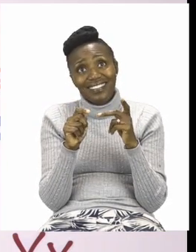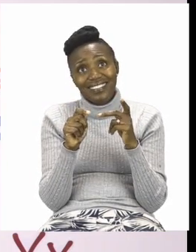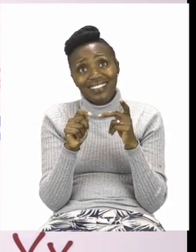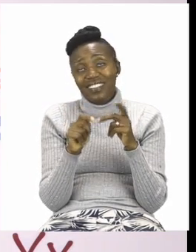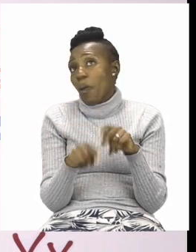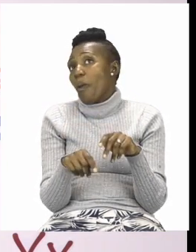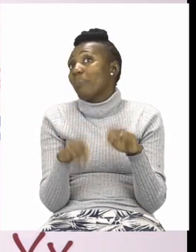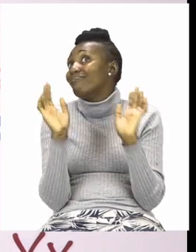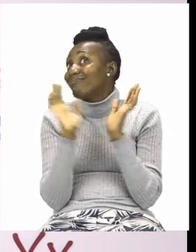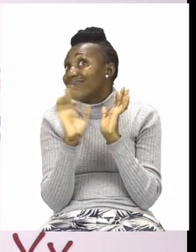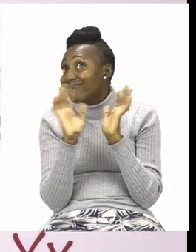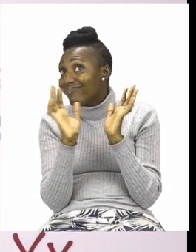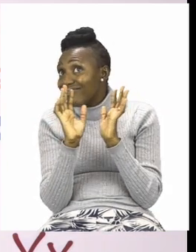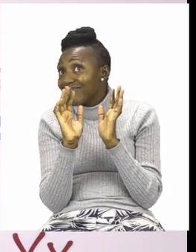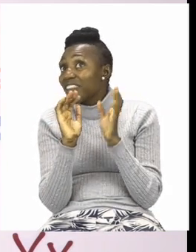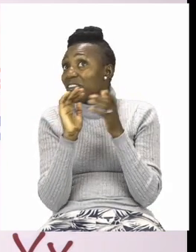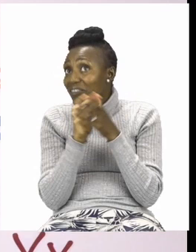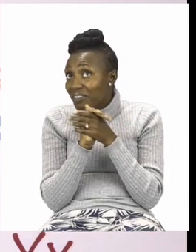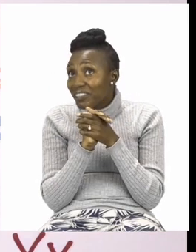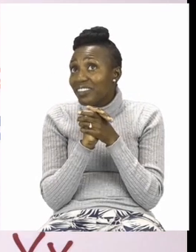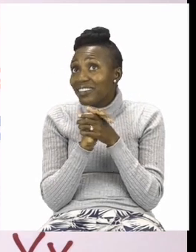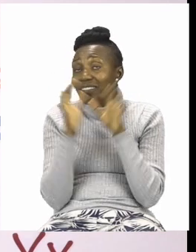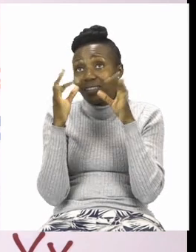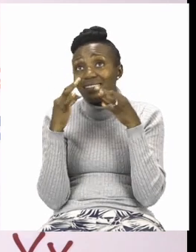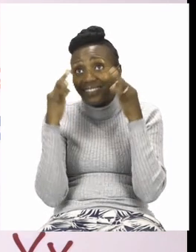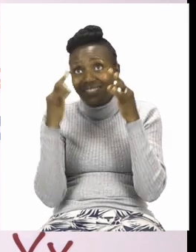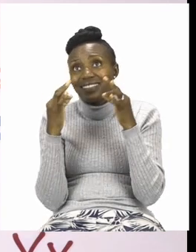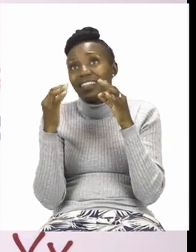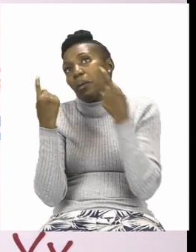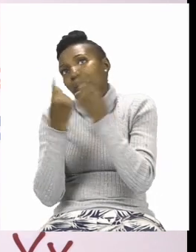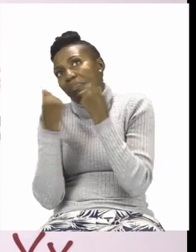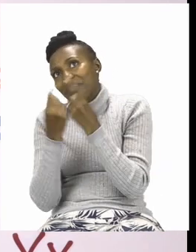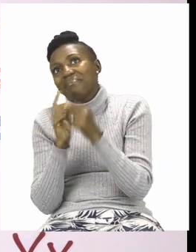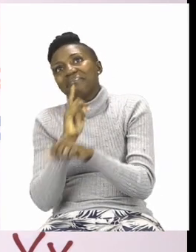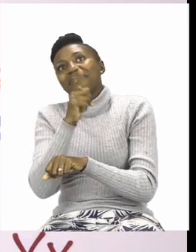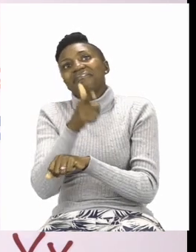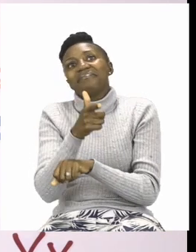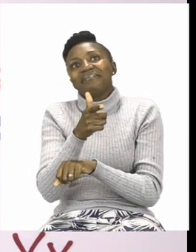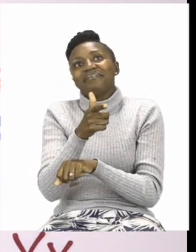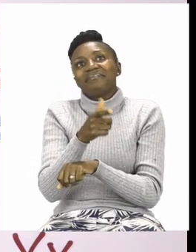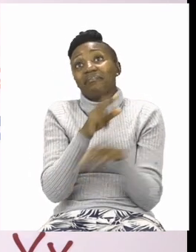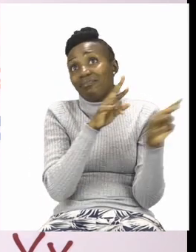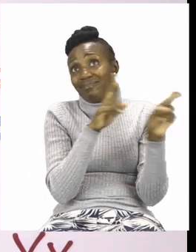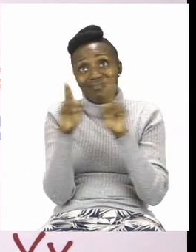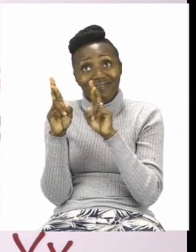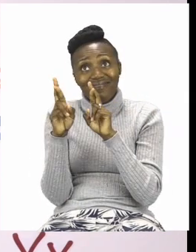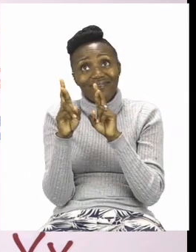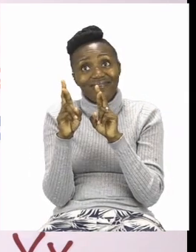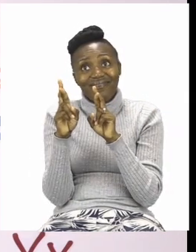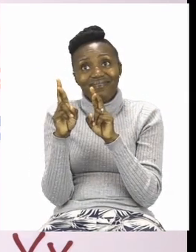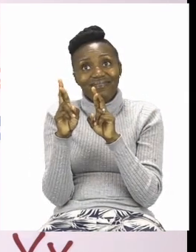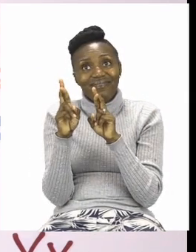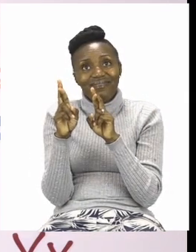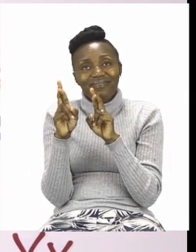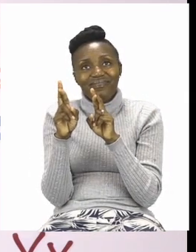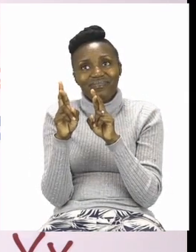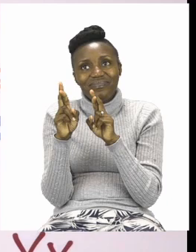our friends by singing to them and then we can go outside. Are you ready? Okay.